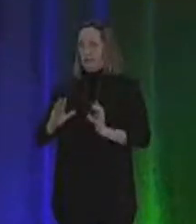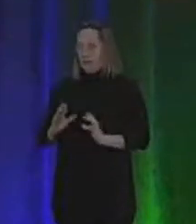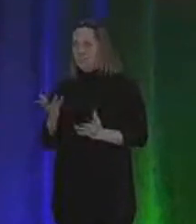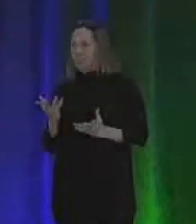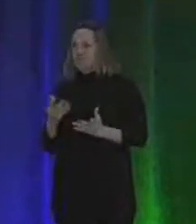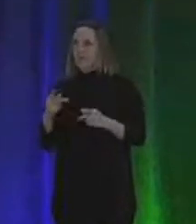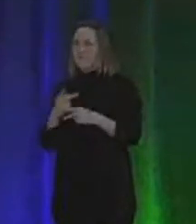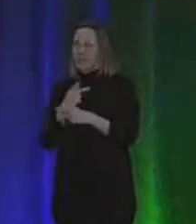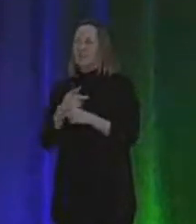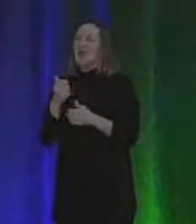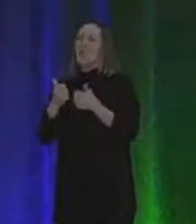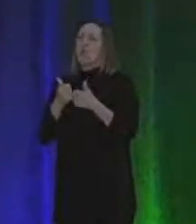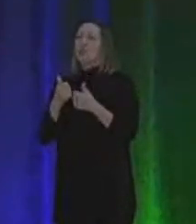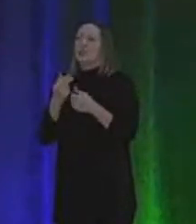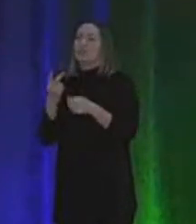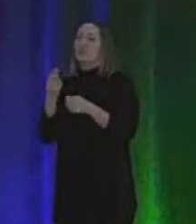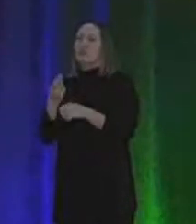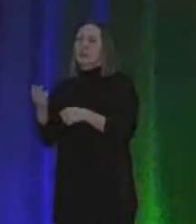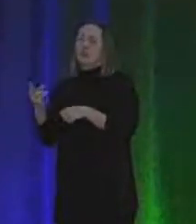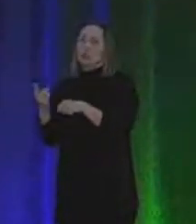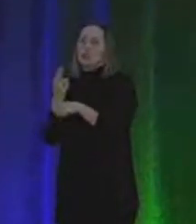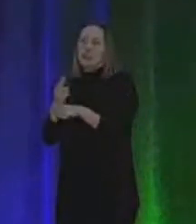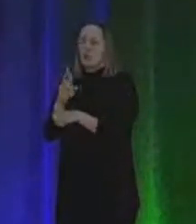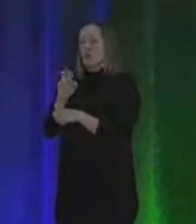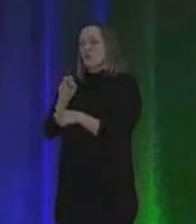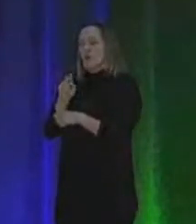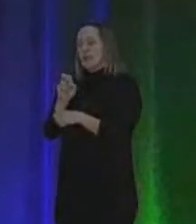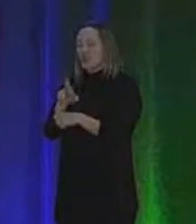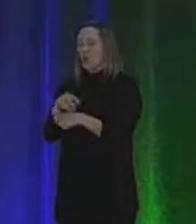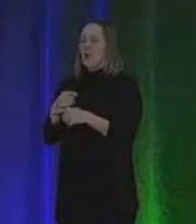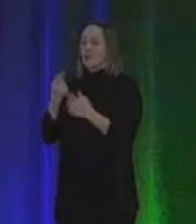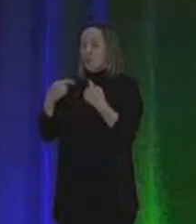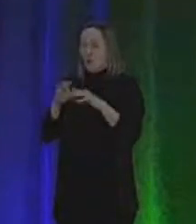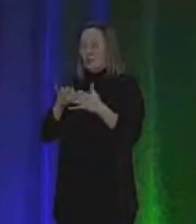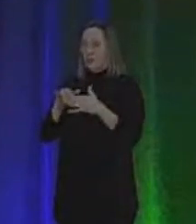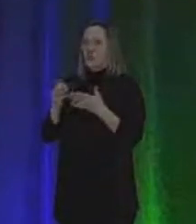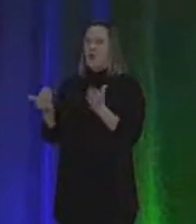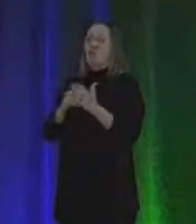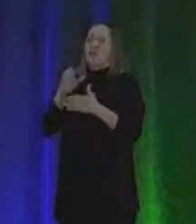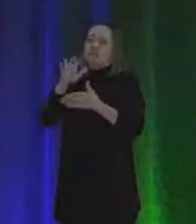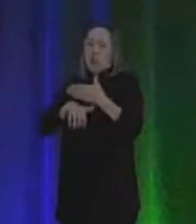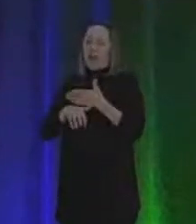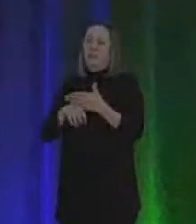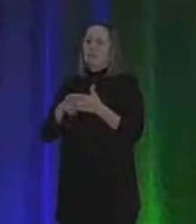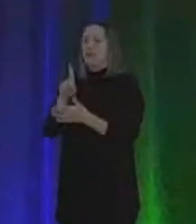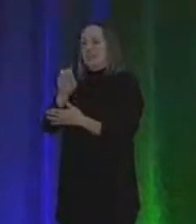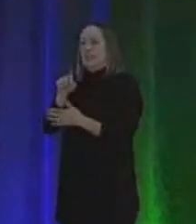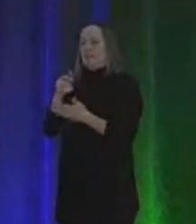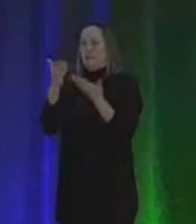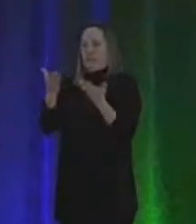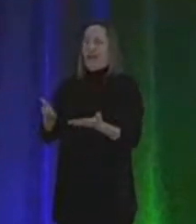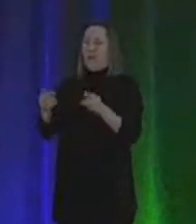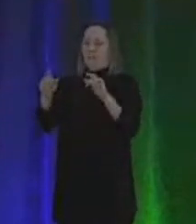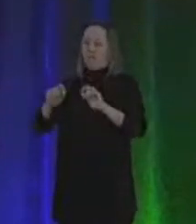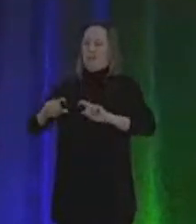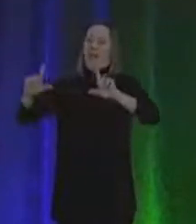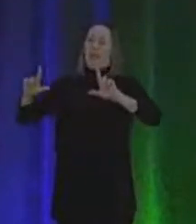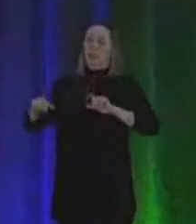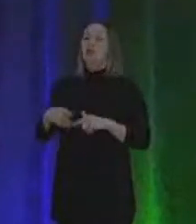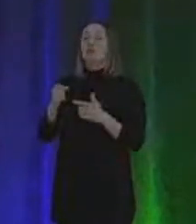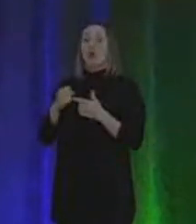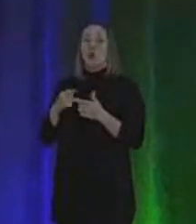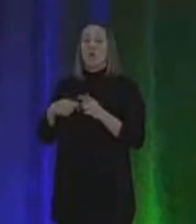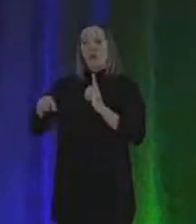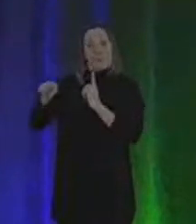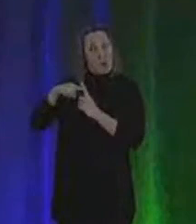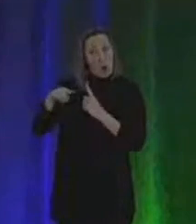what resources to render. And then on navigation, the client will just rewrite the data that's on the page. So the